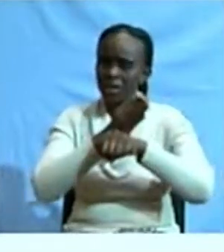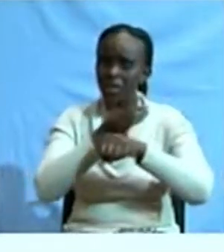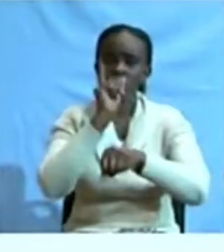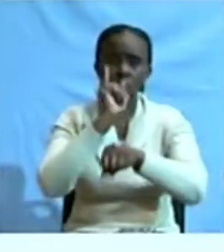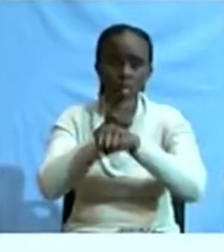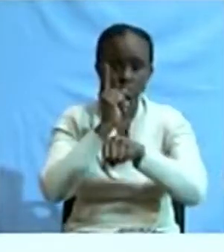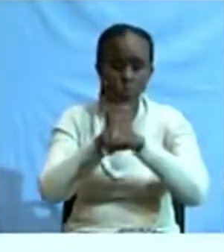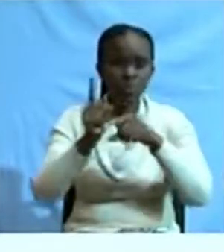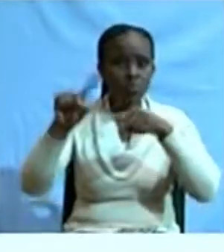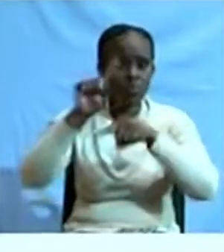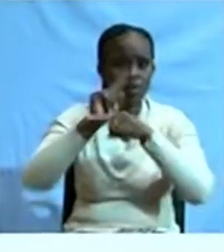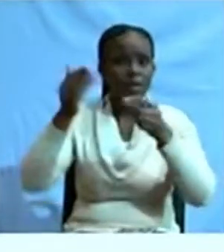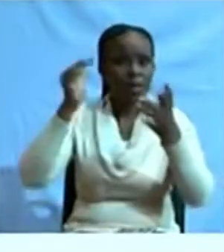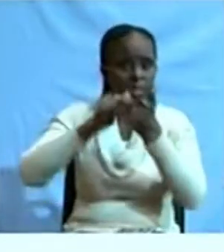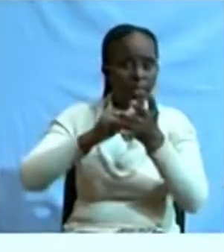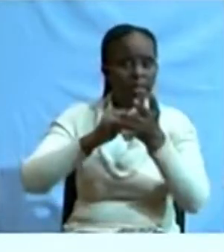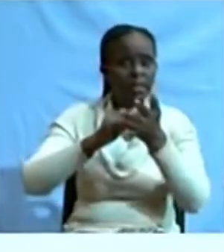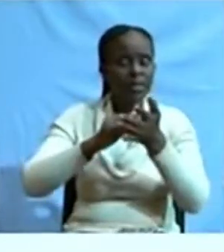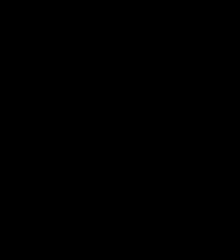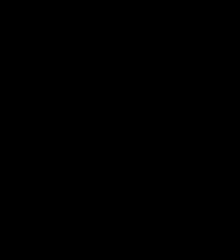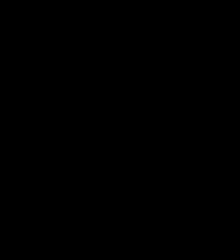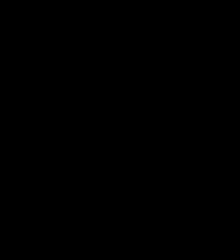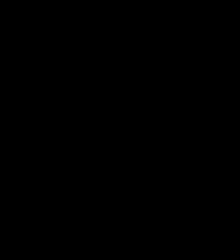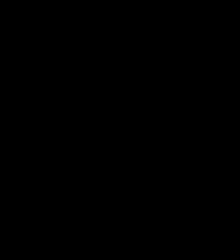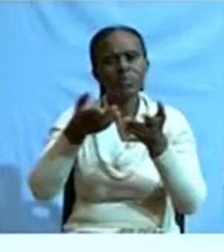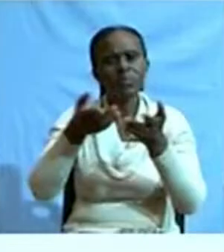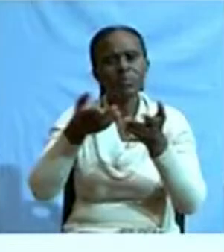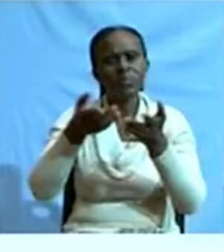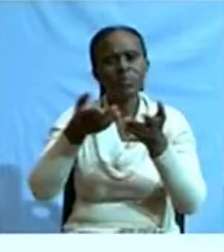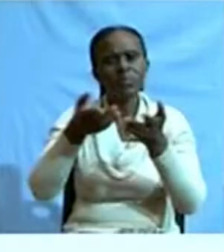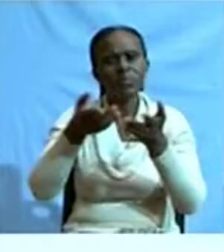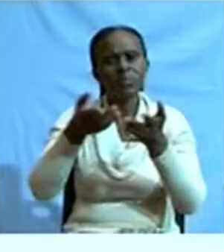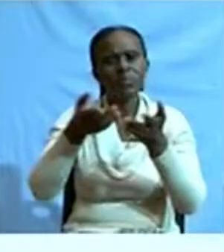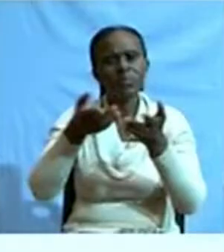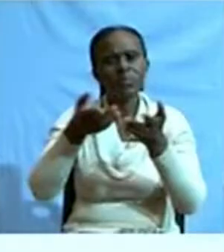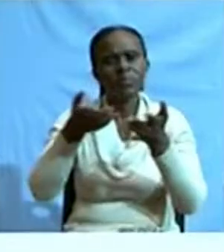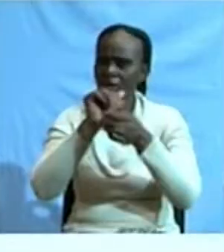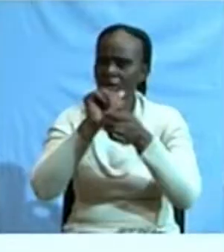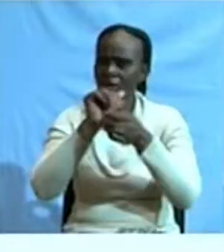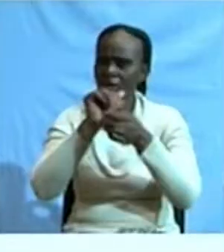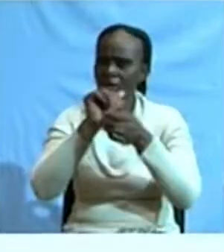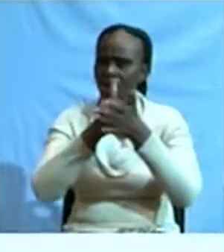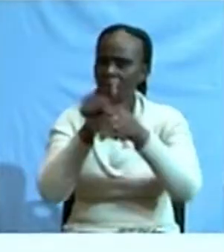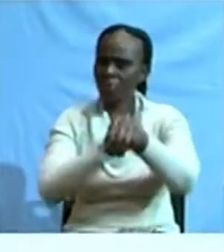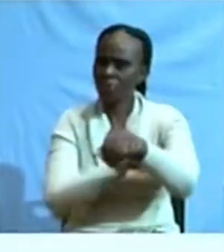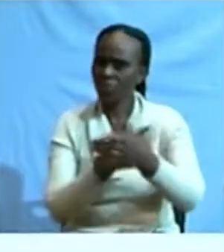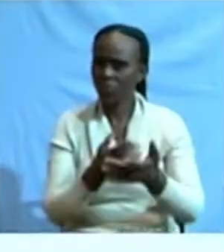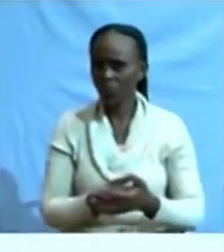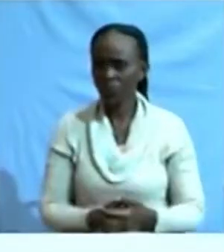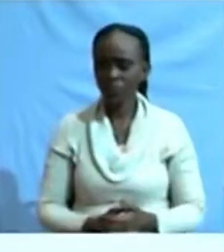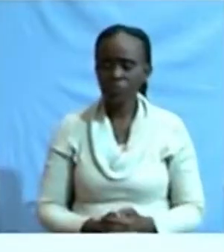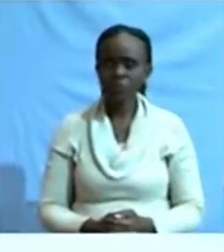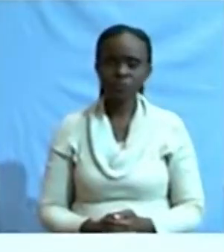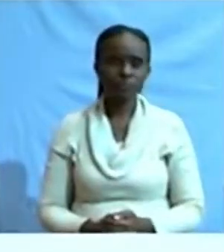warning today, reminding them of the bill, when do you remind them at home?